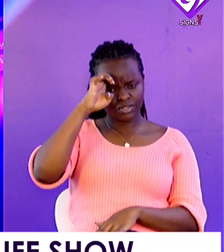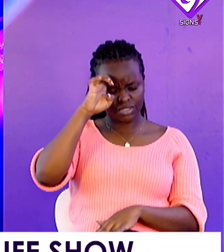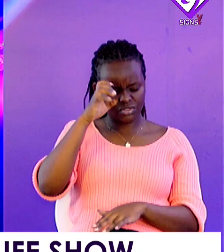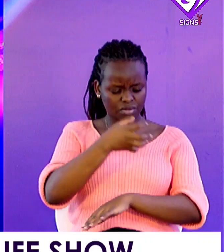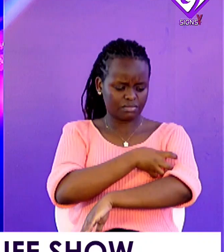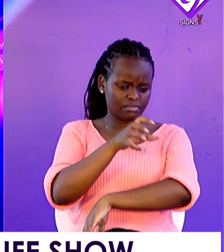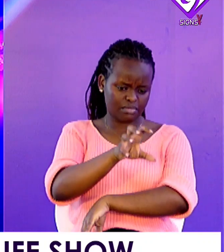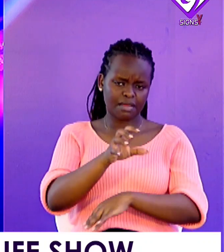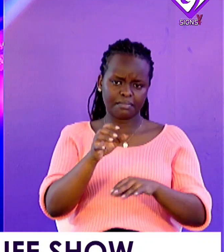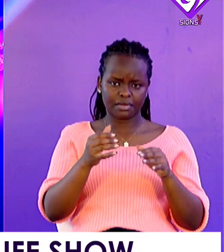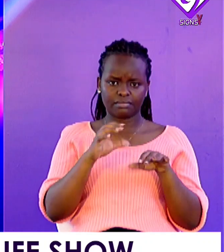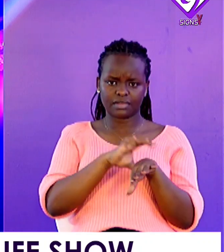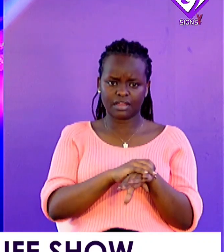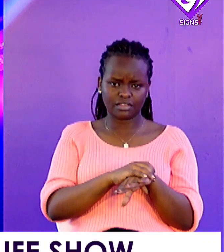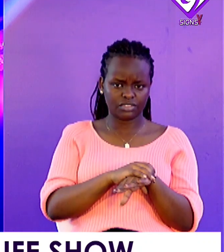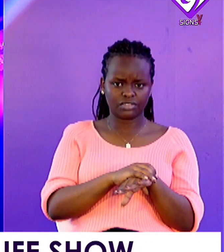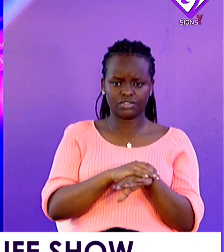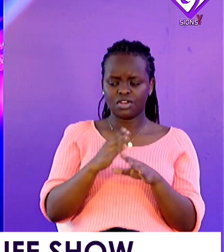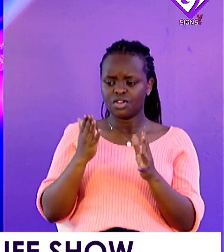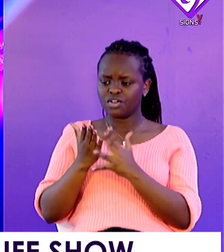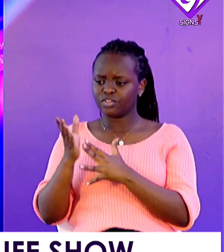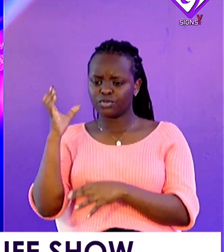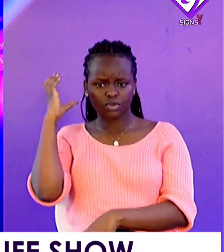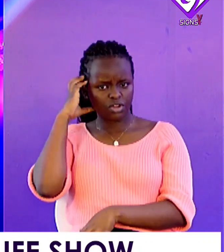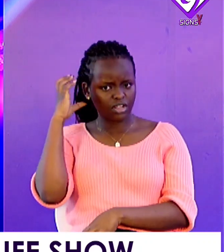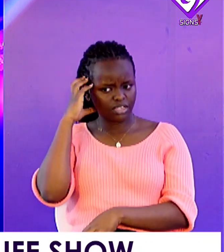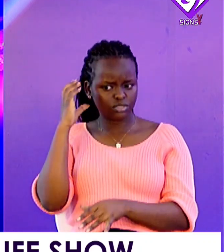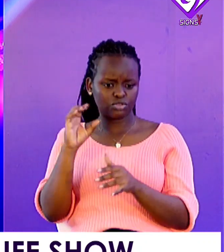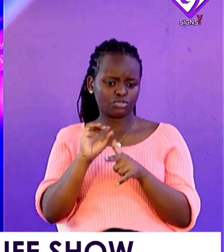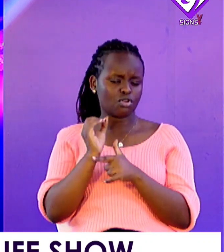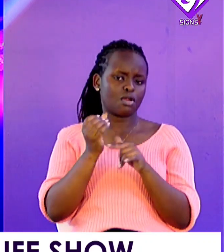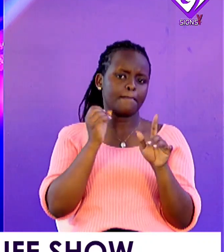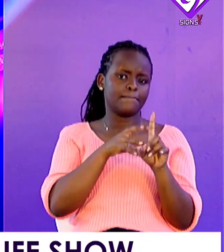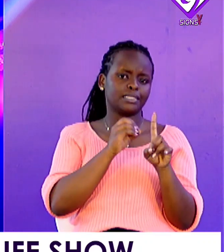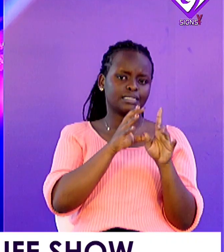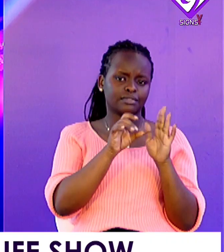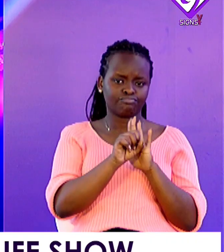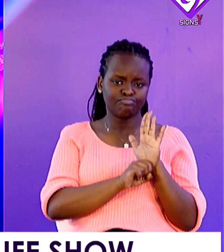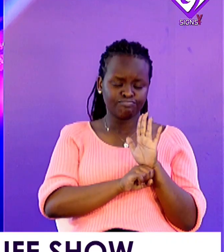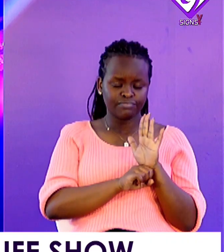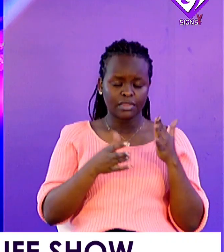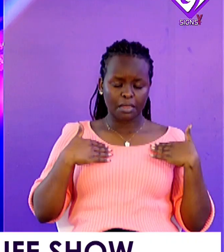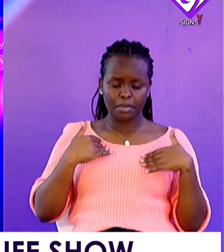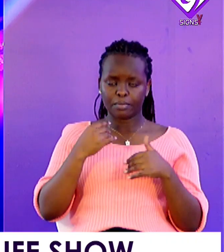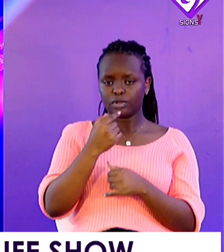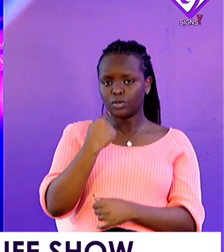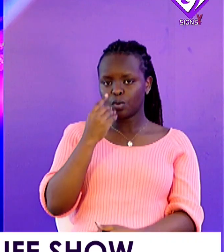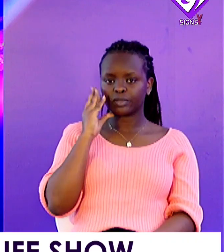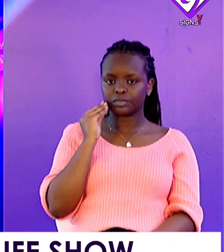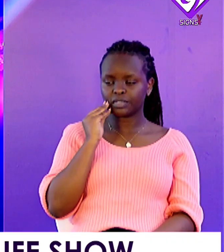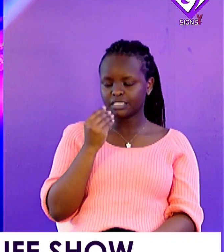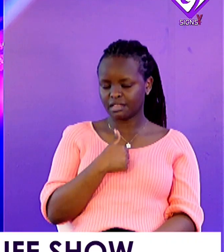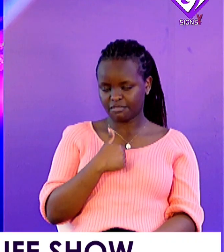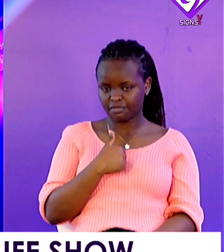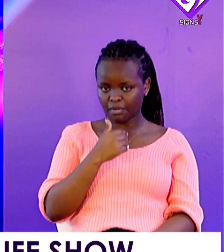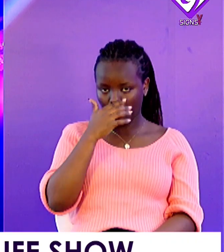yes, through theological college or through mentorship by people who are experienced, so that you